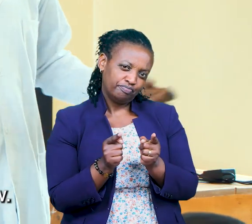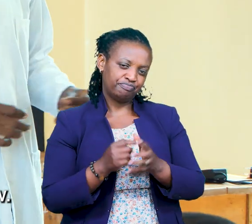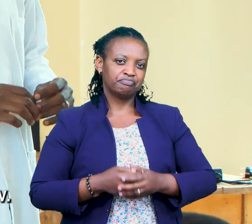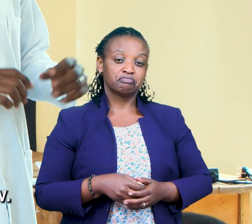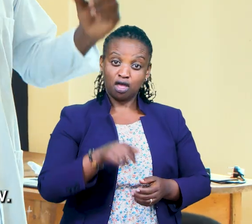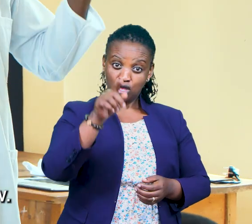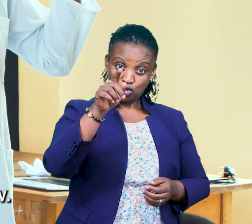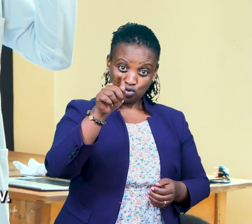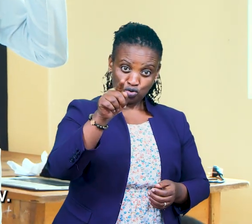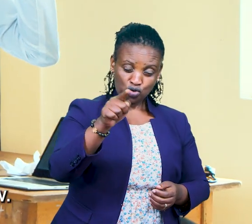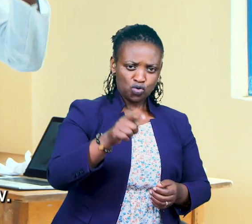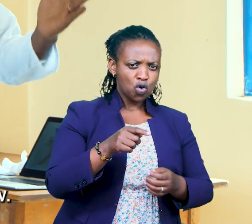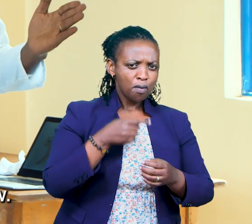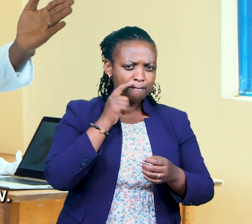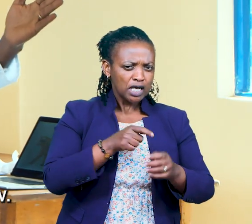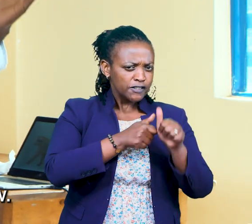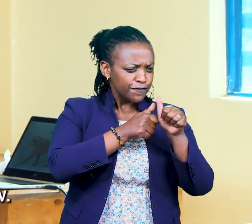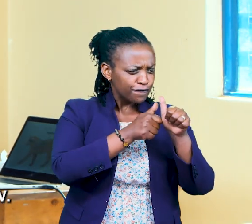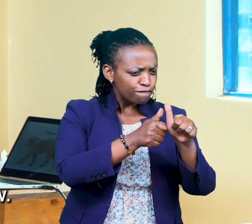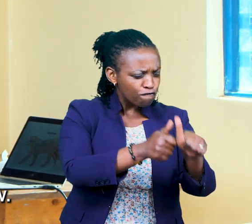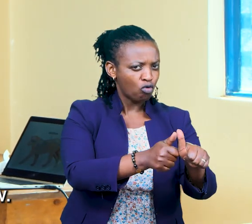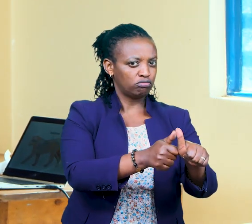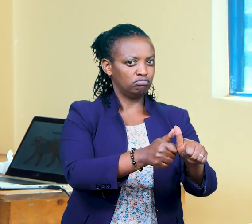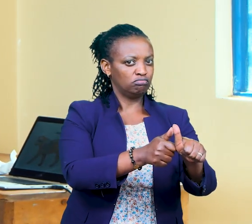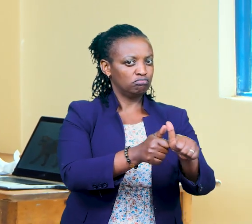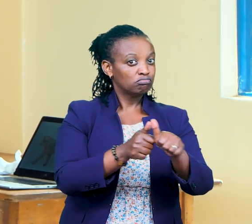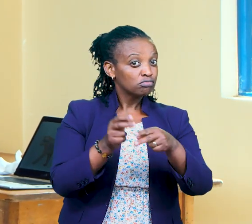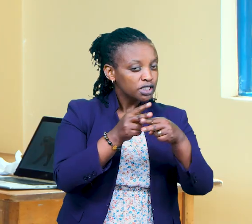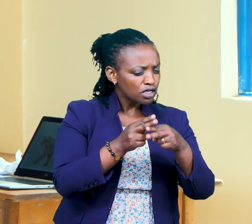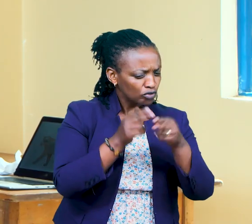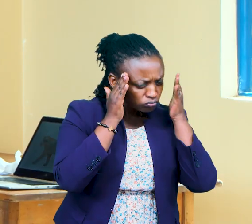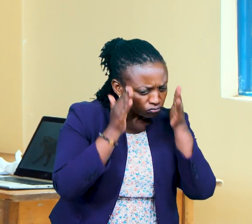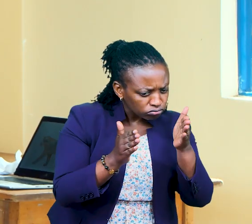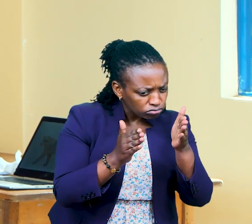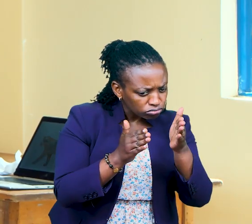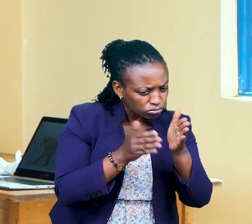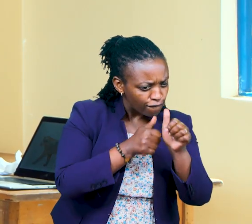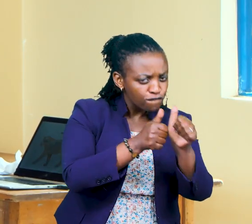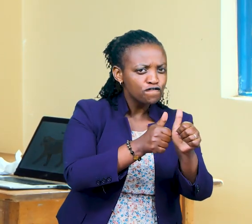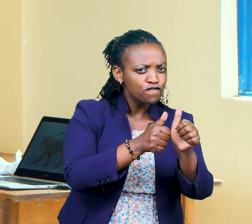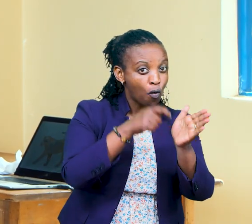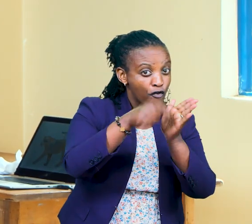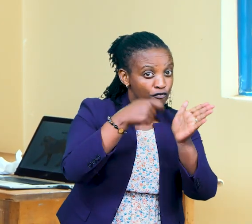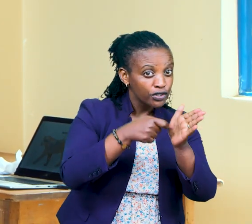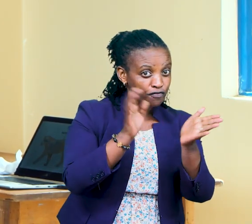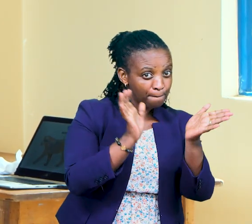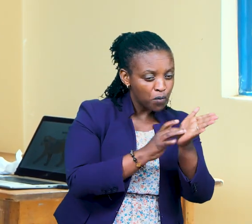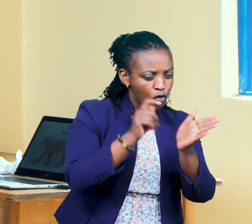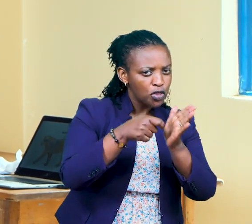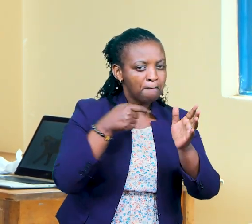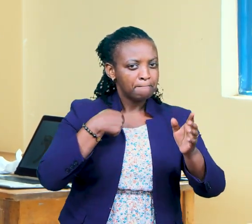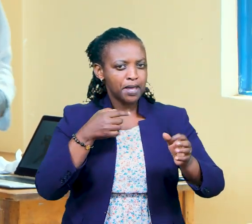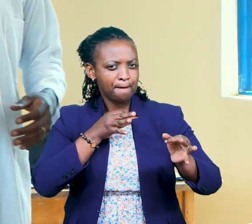video. You will have to be attentive and follow. Be attentive and follow the video. As it plays,